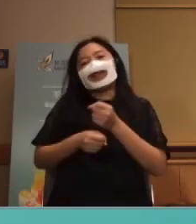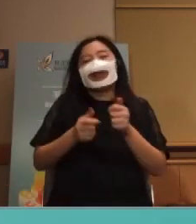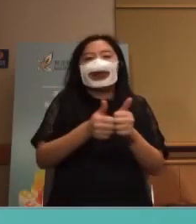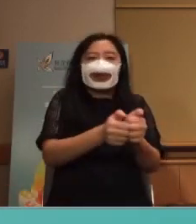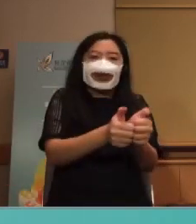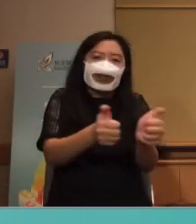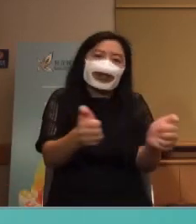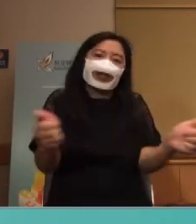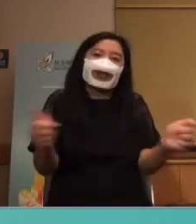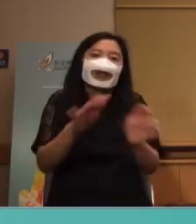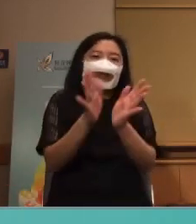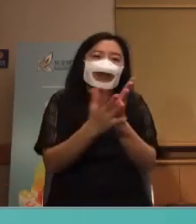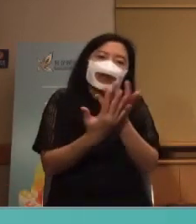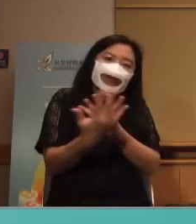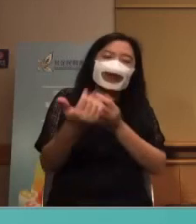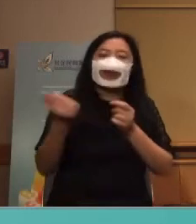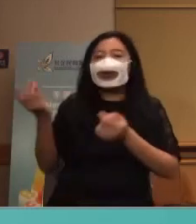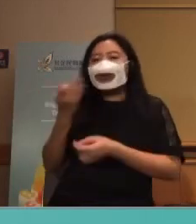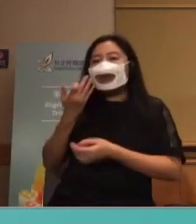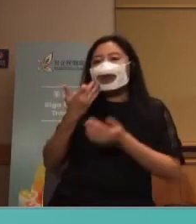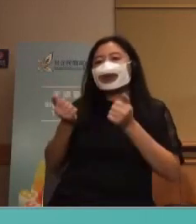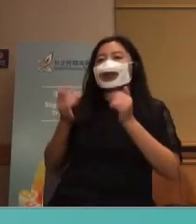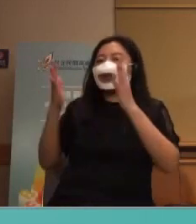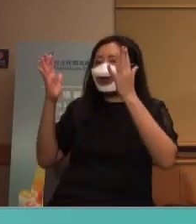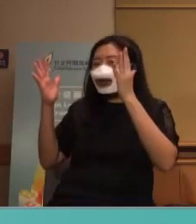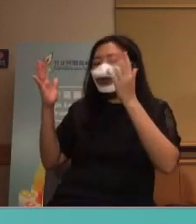panelists. Thank you for your insights. Thank you. Thank you.